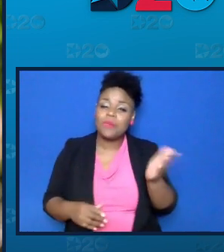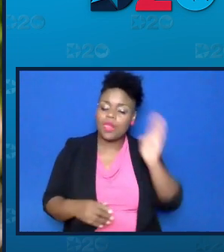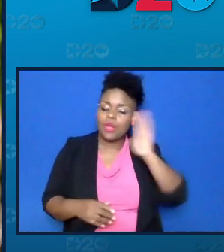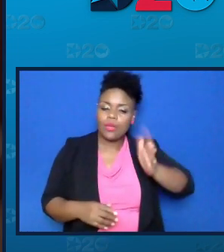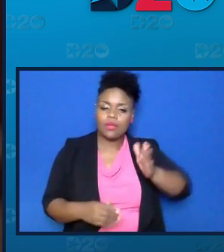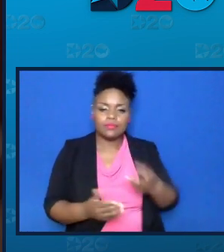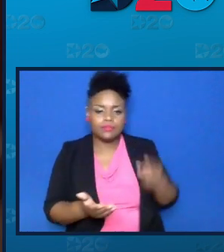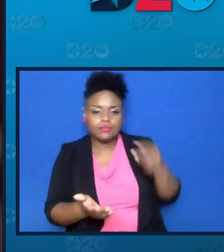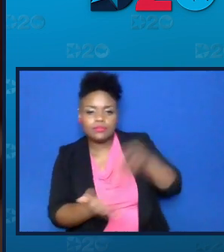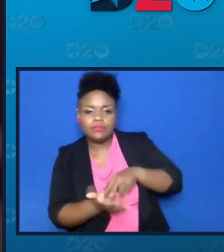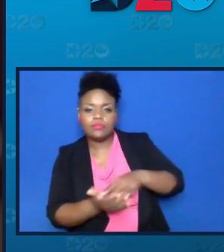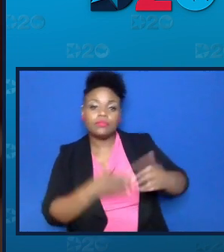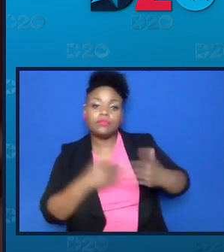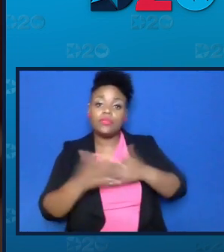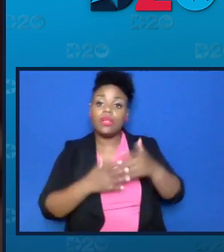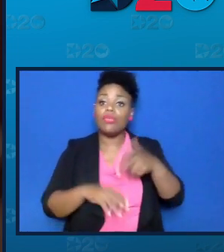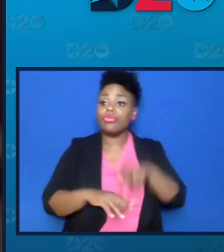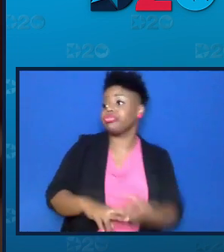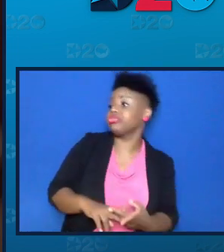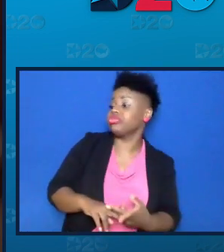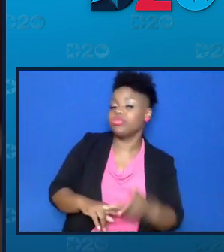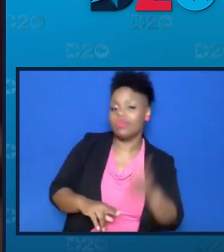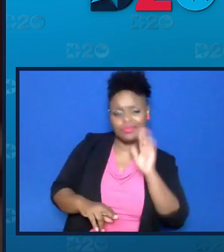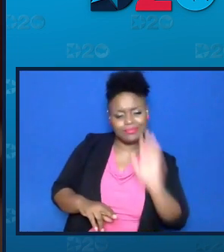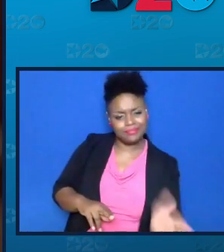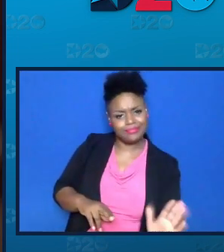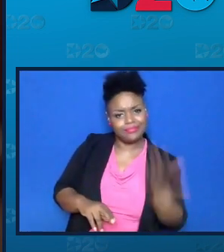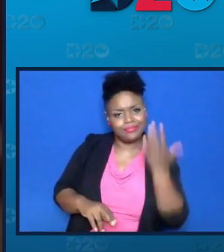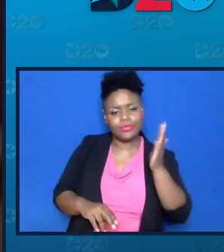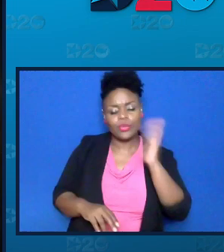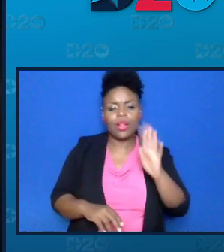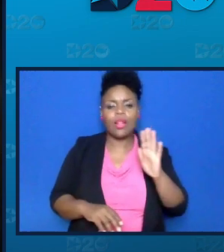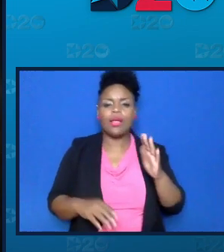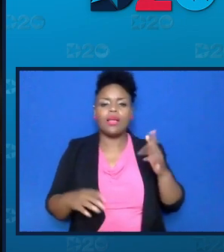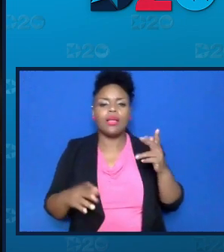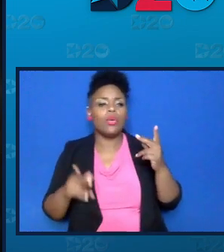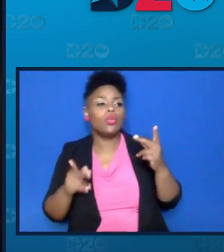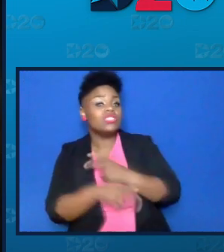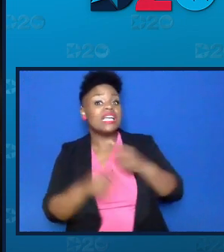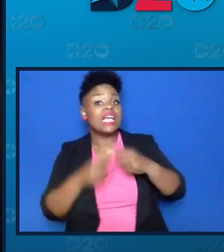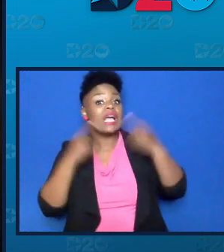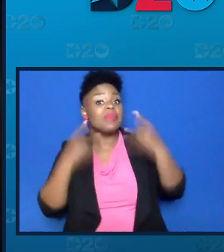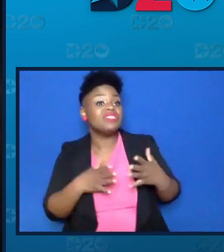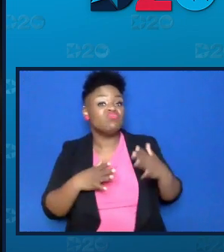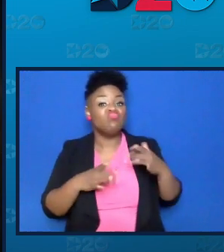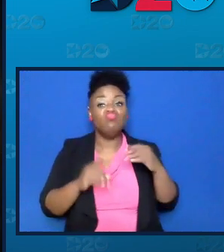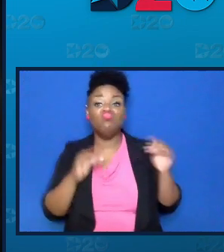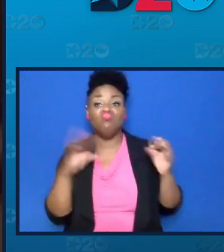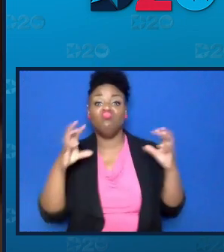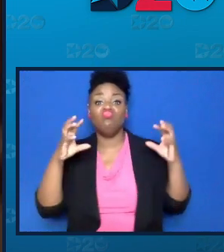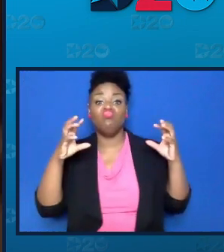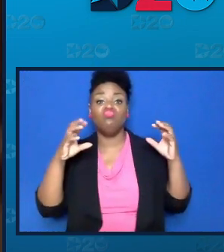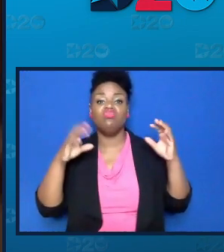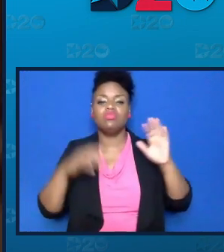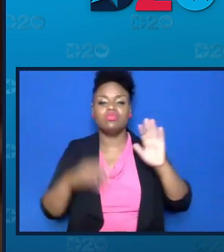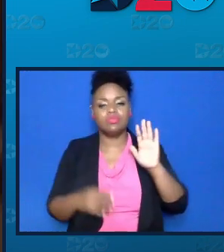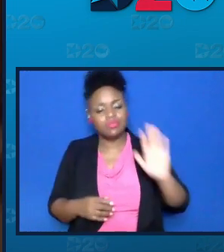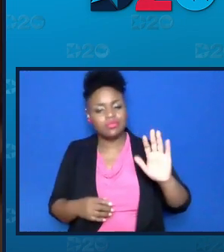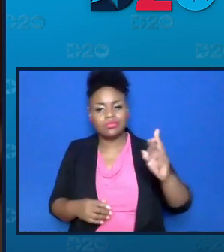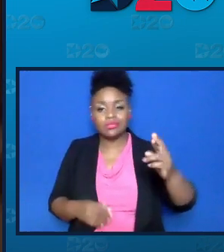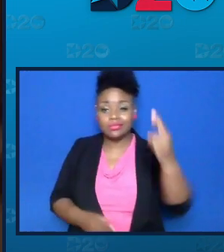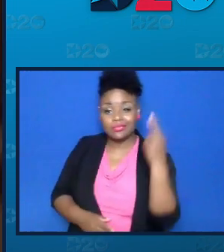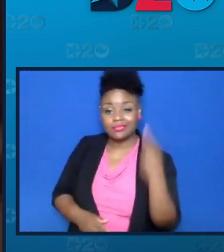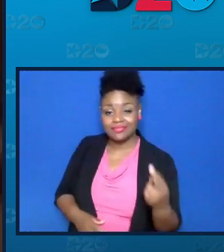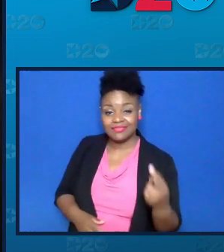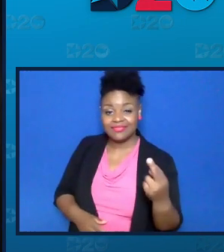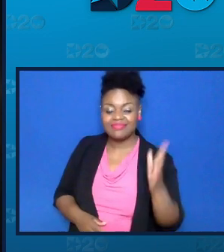knocked down. He'll be the worst enemy any bully ever saw. He'll be the best friend you've ever had. He'll love you with all